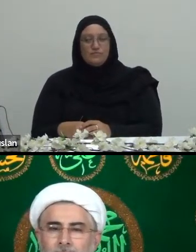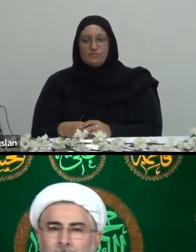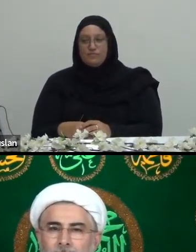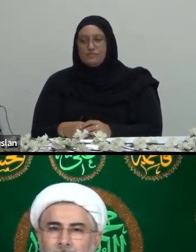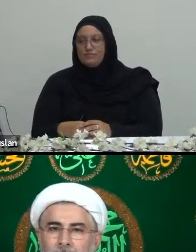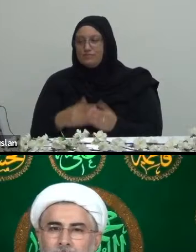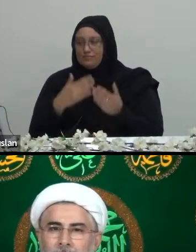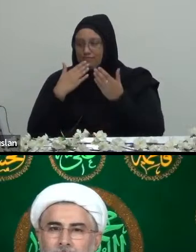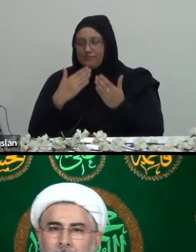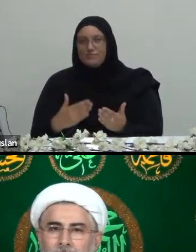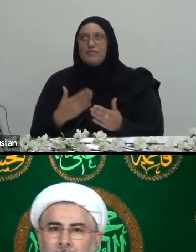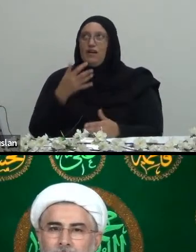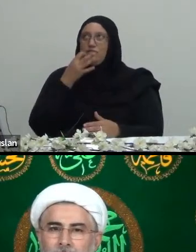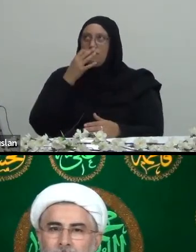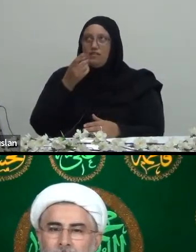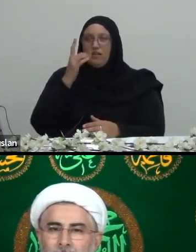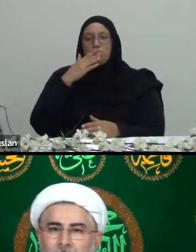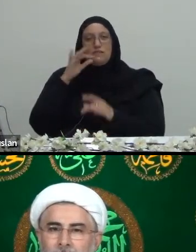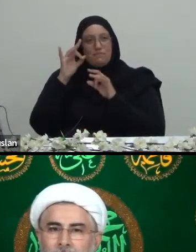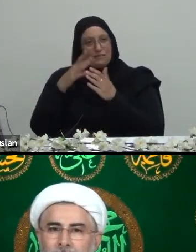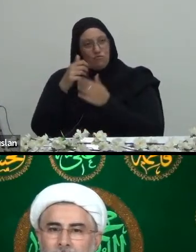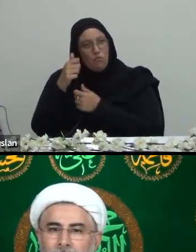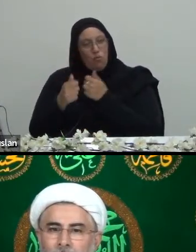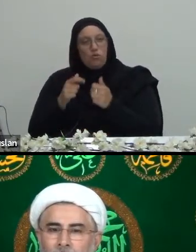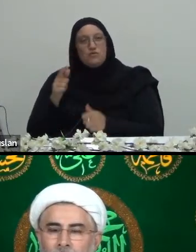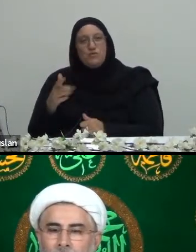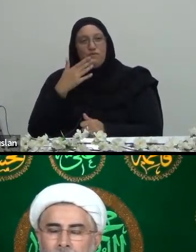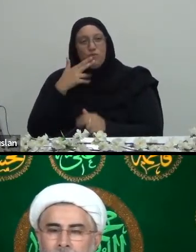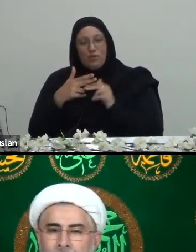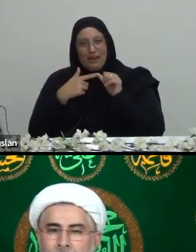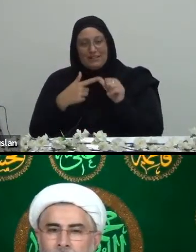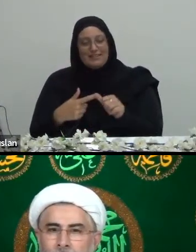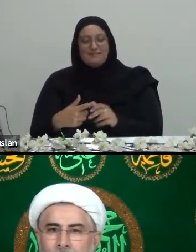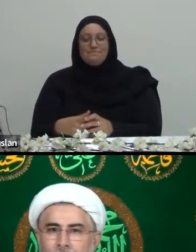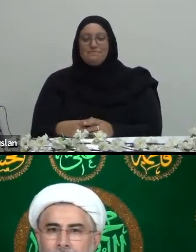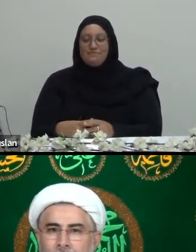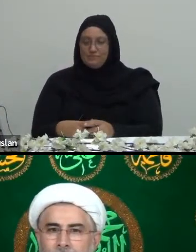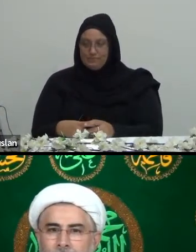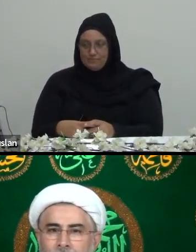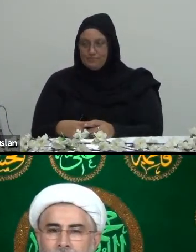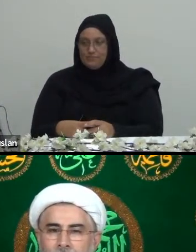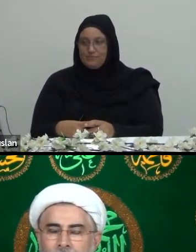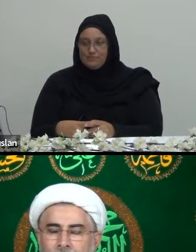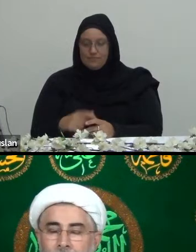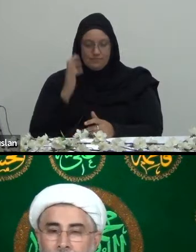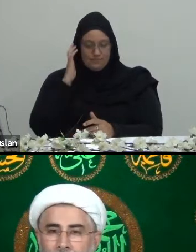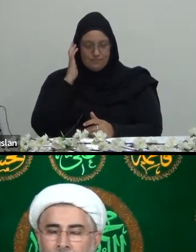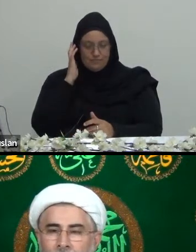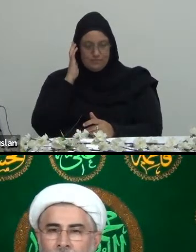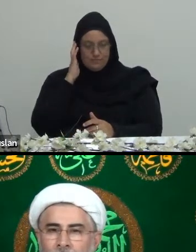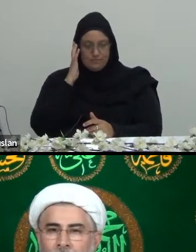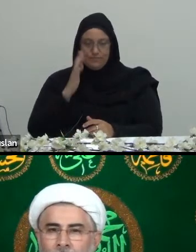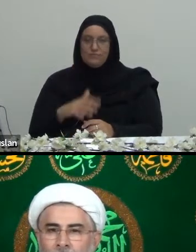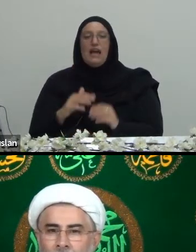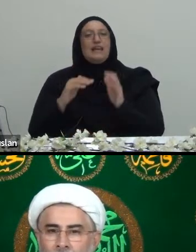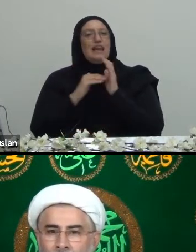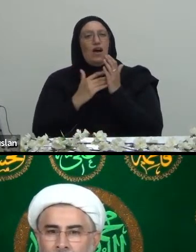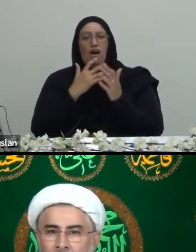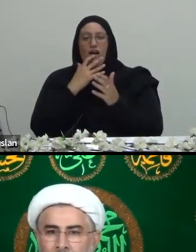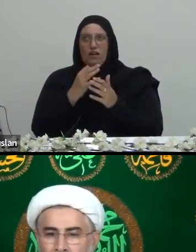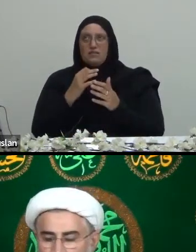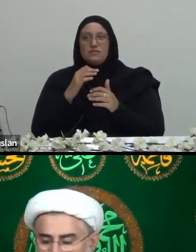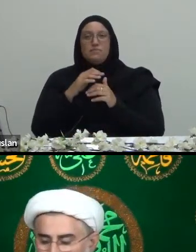Ahsant, Jazakallah khair, Sheikhna. Now, related to the will, the 1/3, the